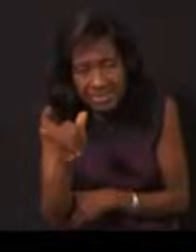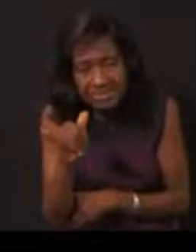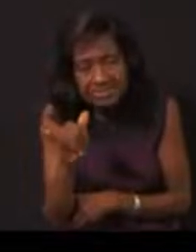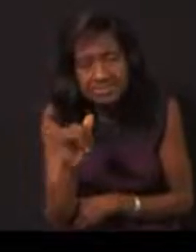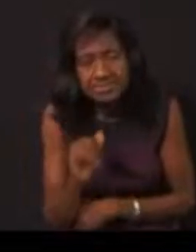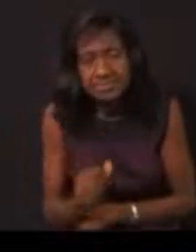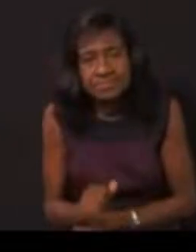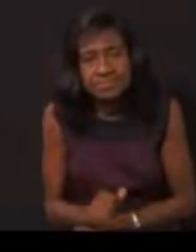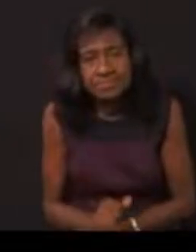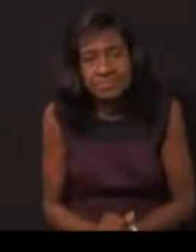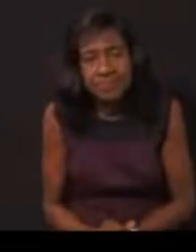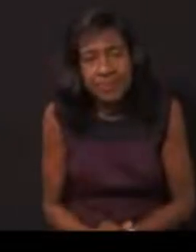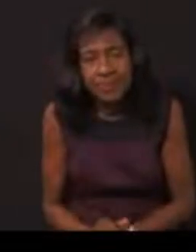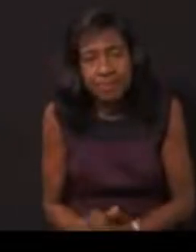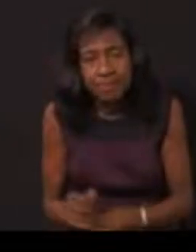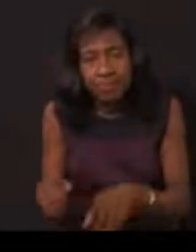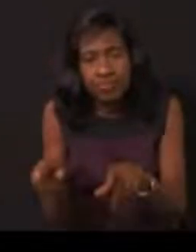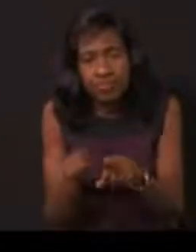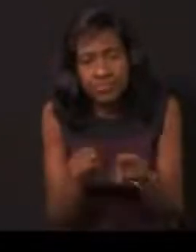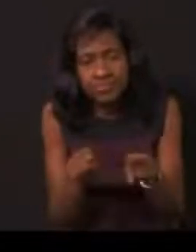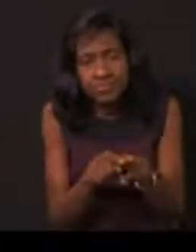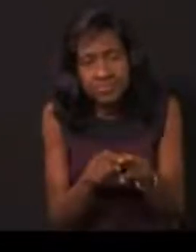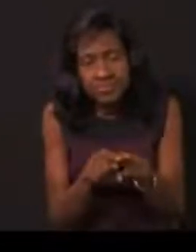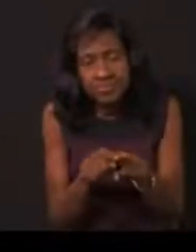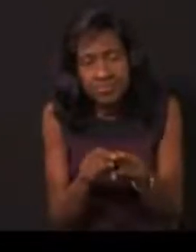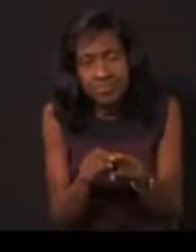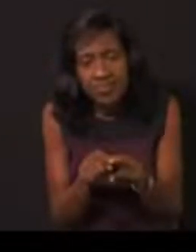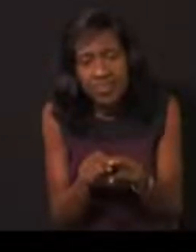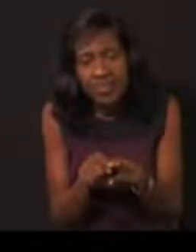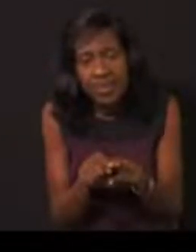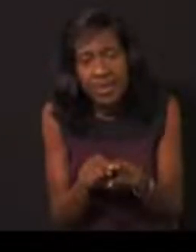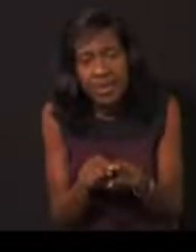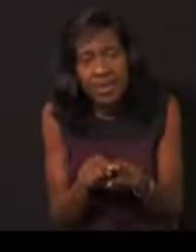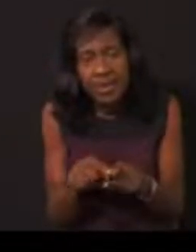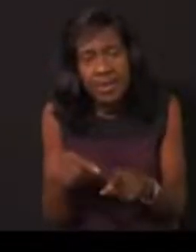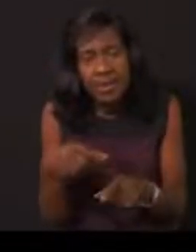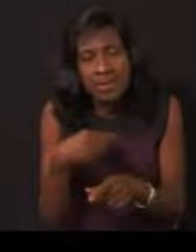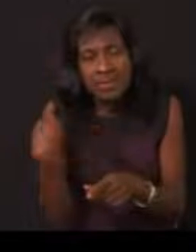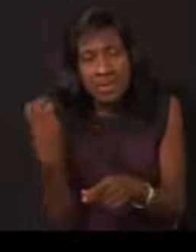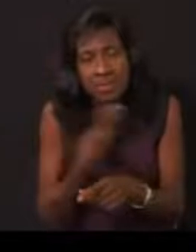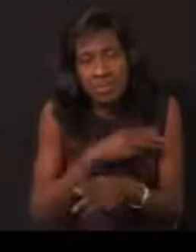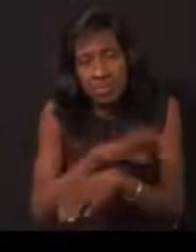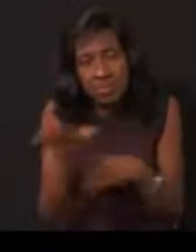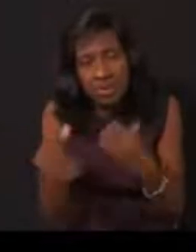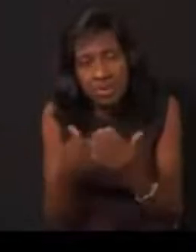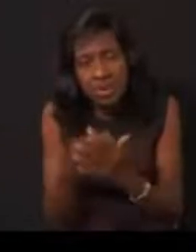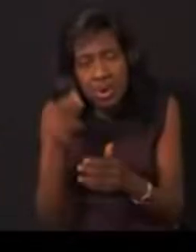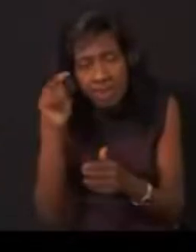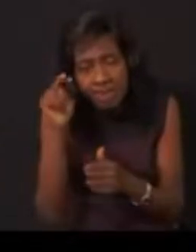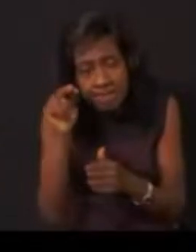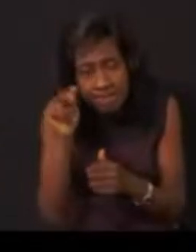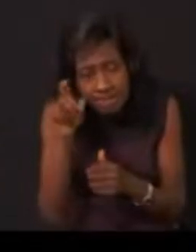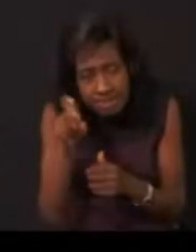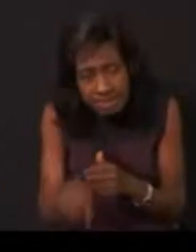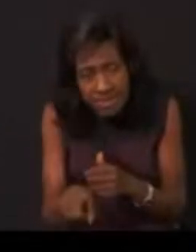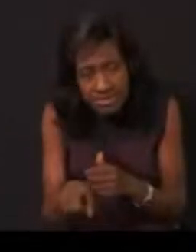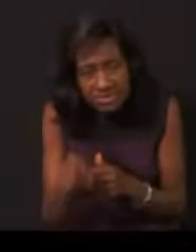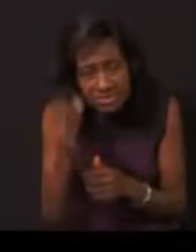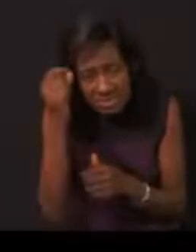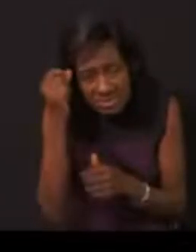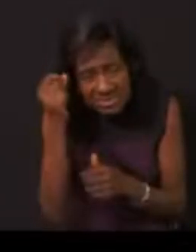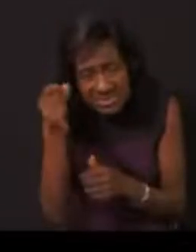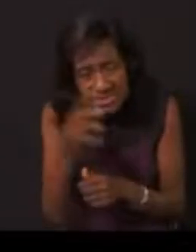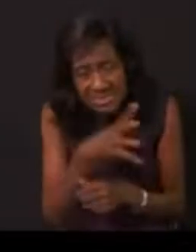Yet, in addition to COVID-19 prevention and the safety practices, we all need to be conscious and look